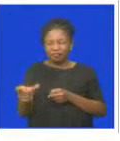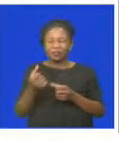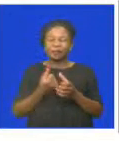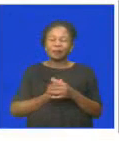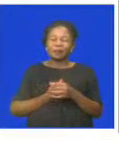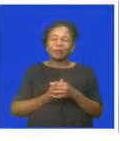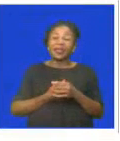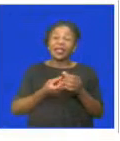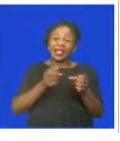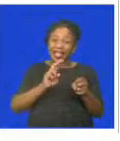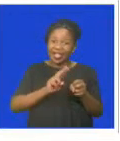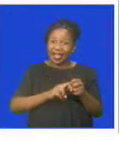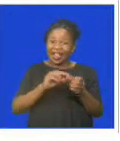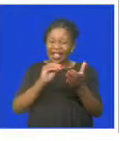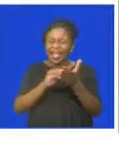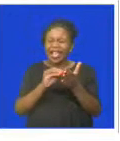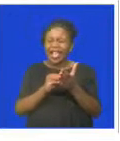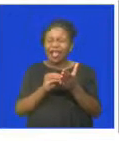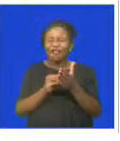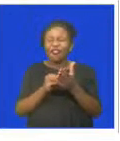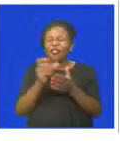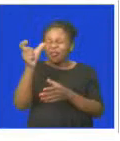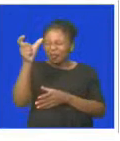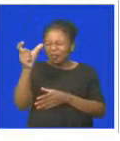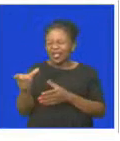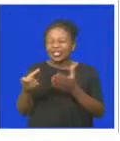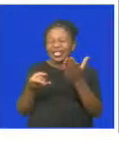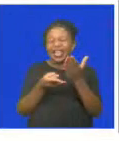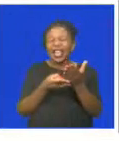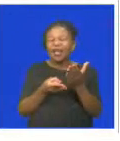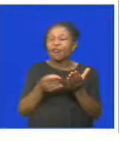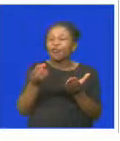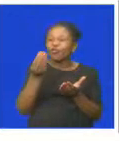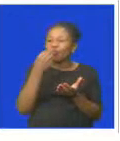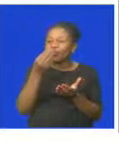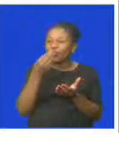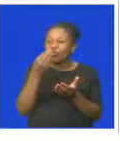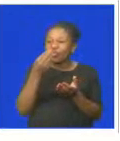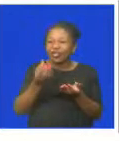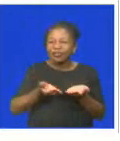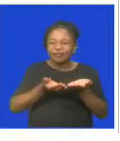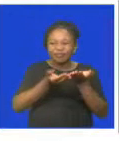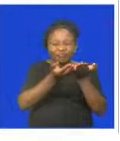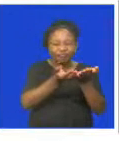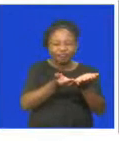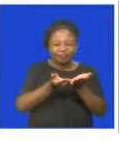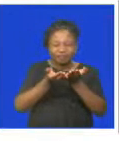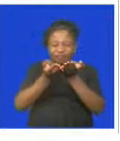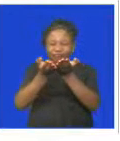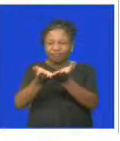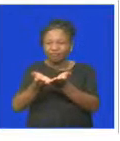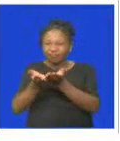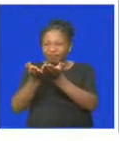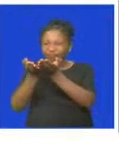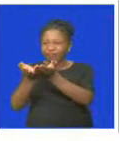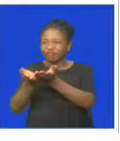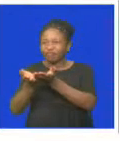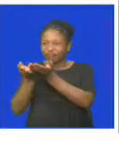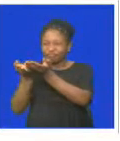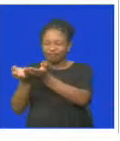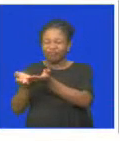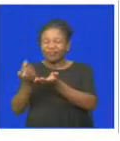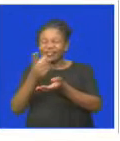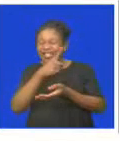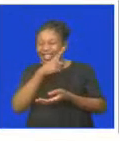the passengers in an airplane with food and some drinks is